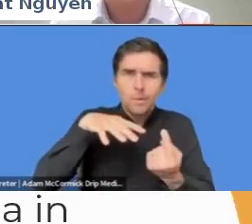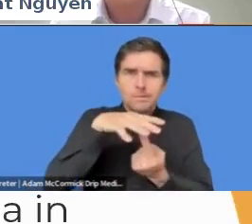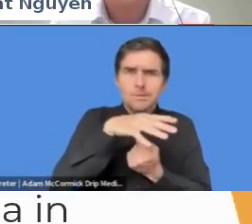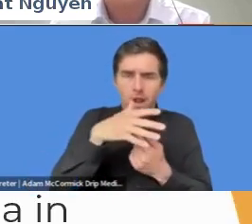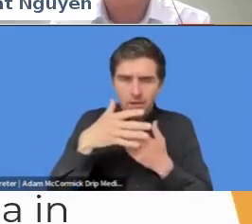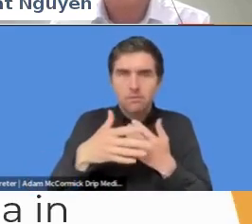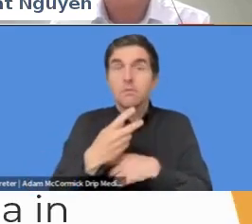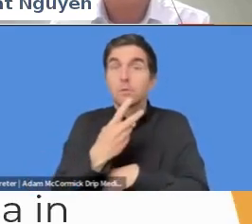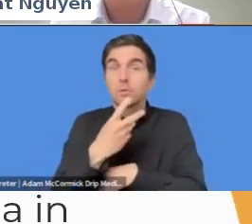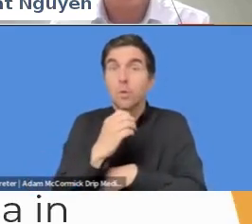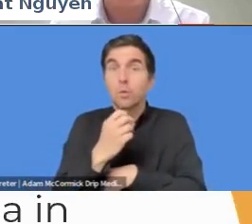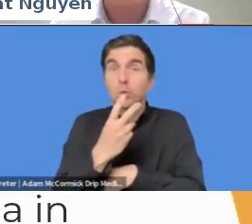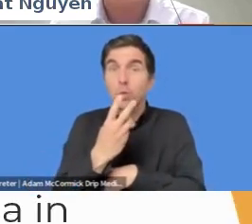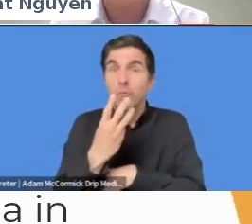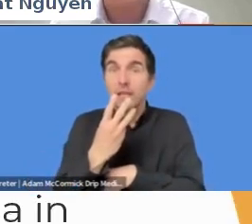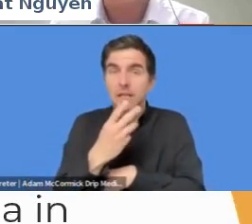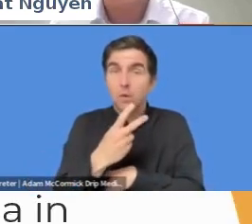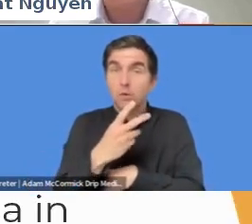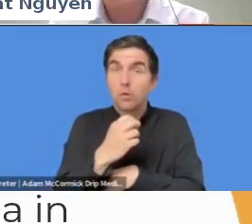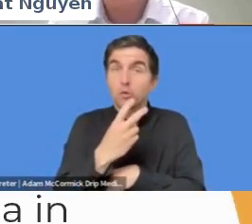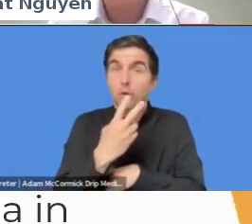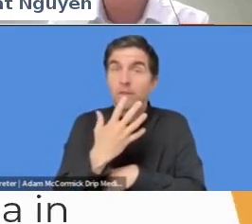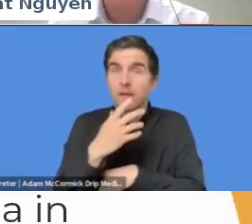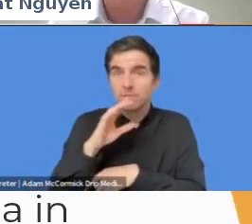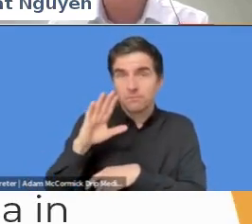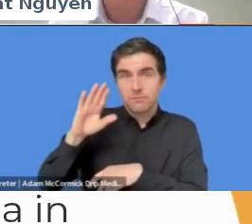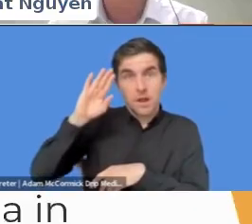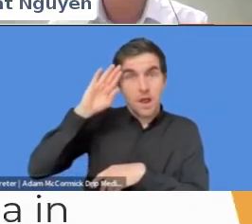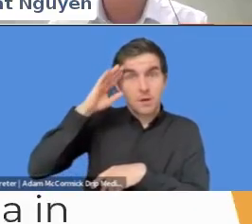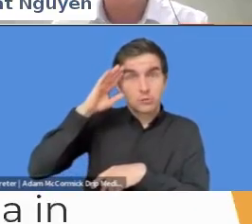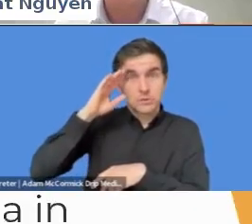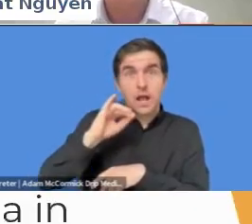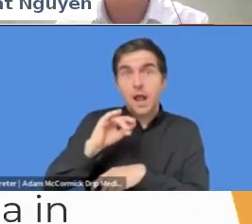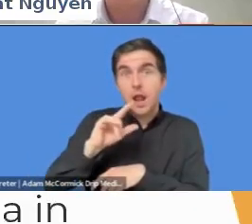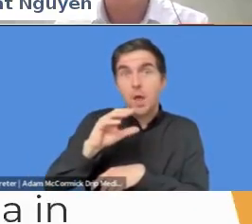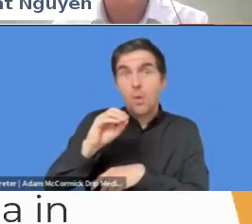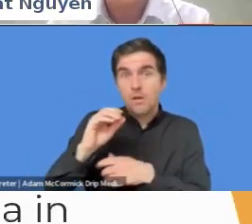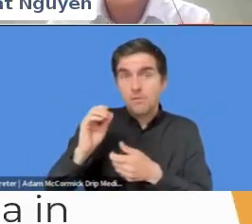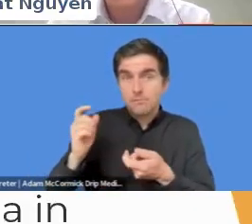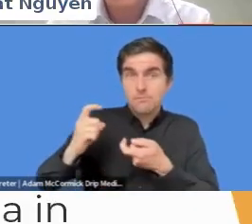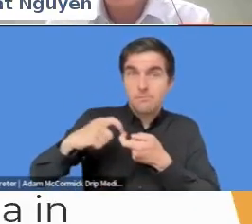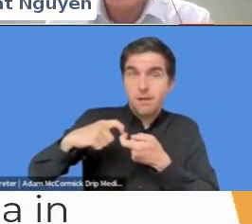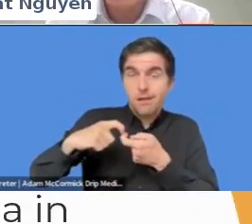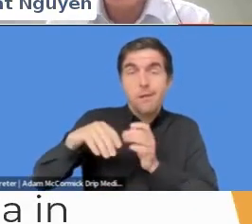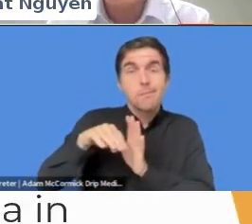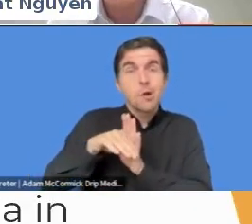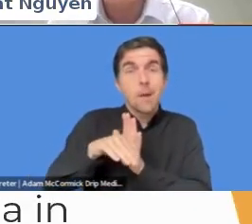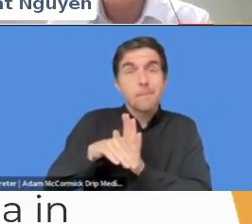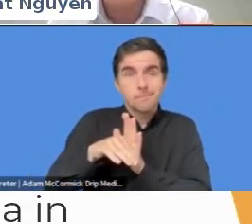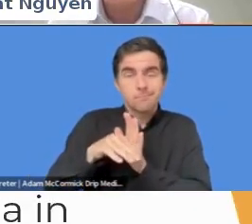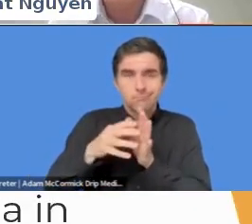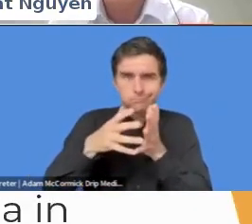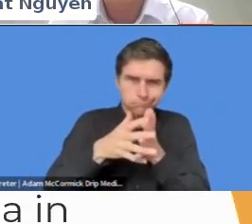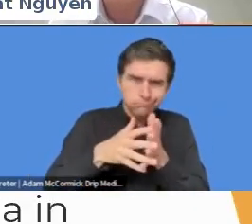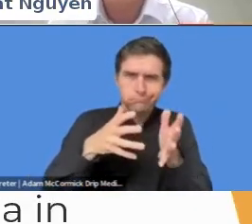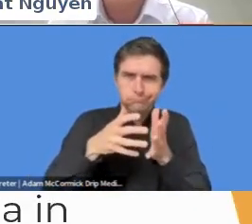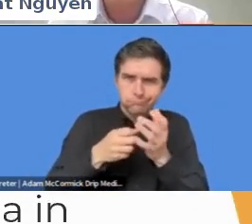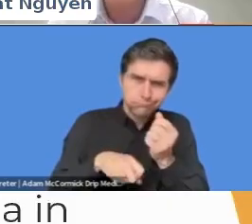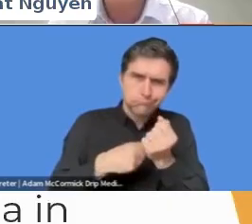on national and local implementation of global social protection policy, enhancing